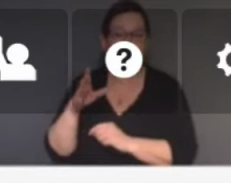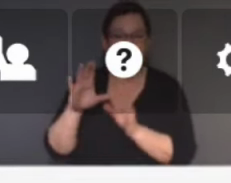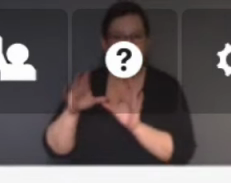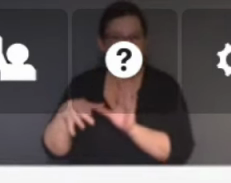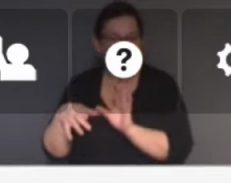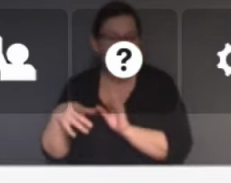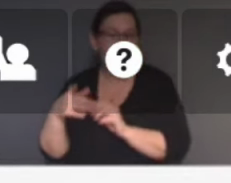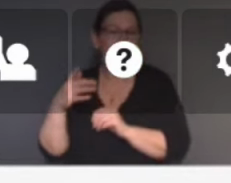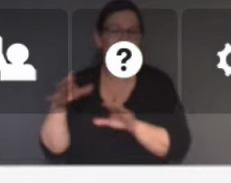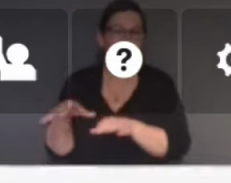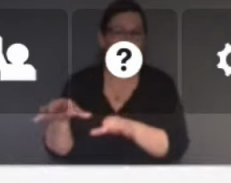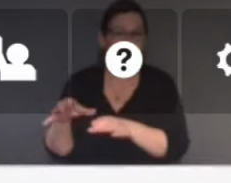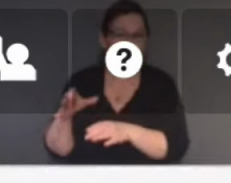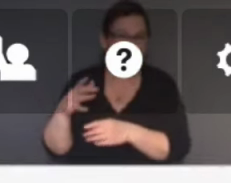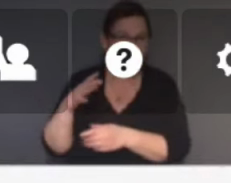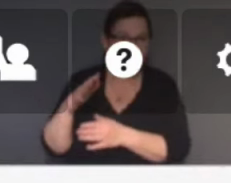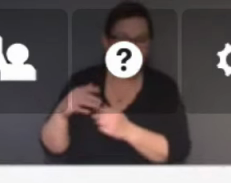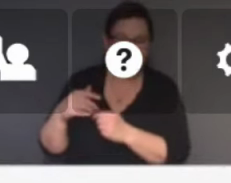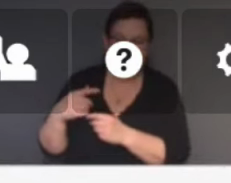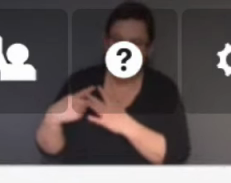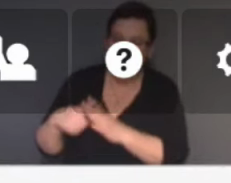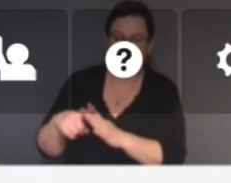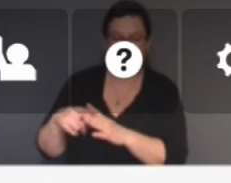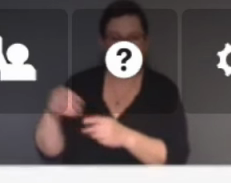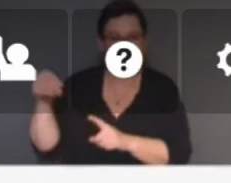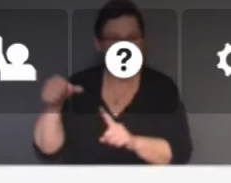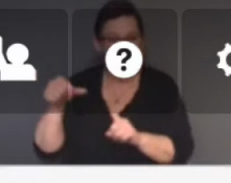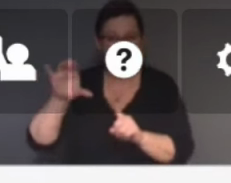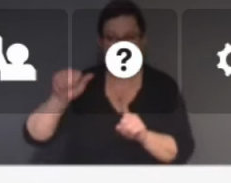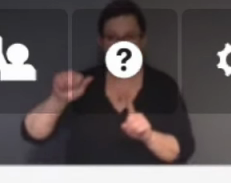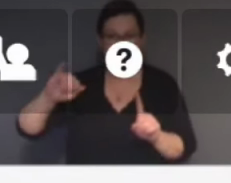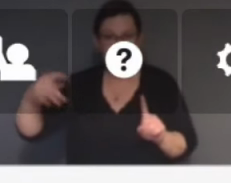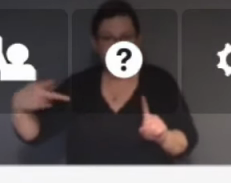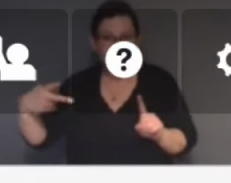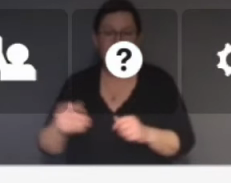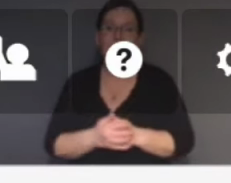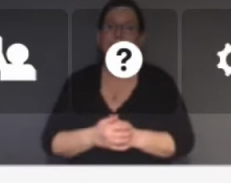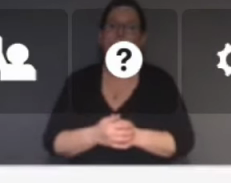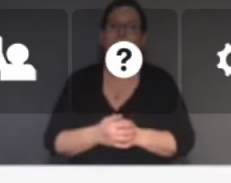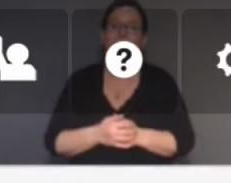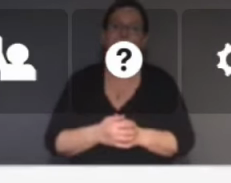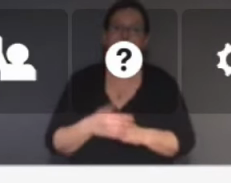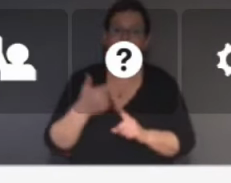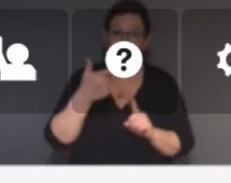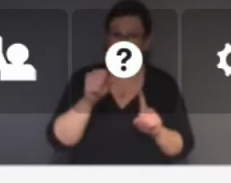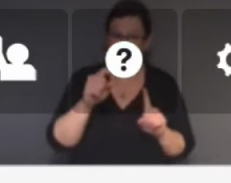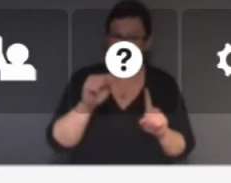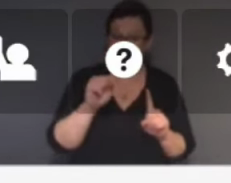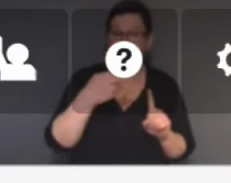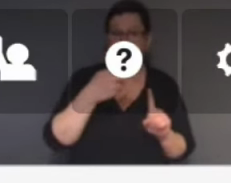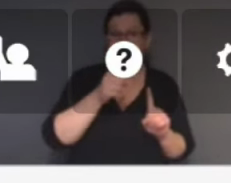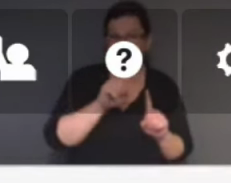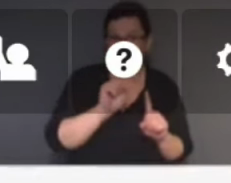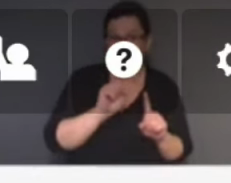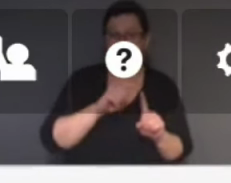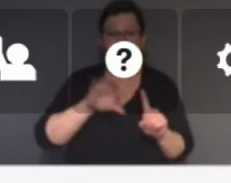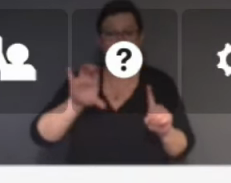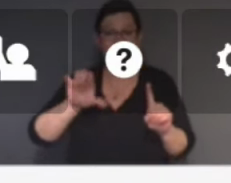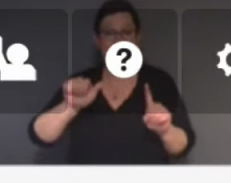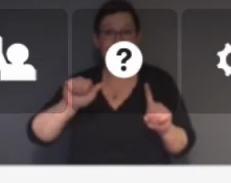Climate Action Incentive payment is tax-free. It is paid to help individuals and